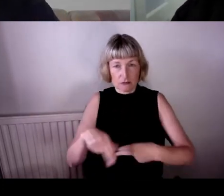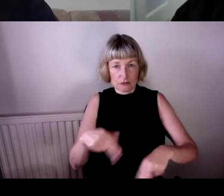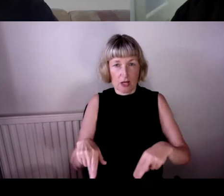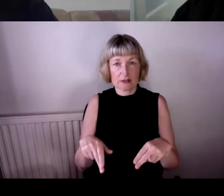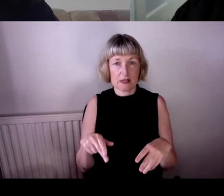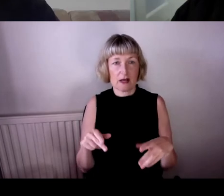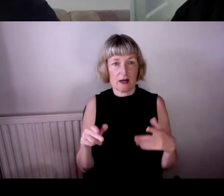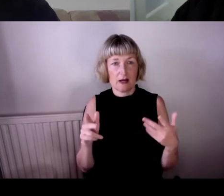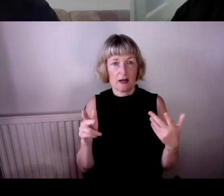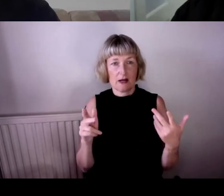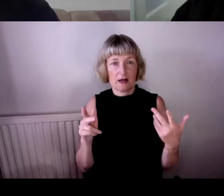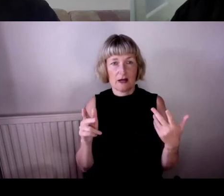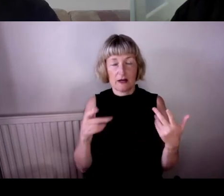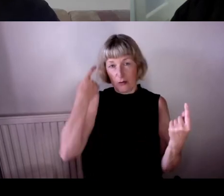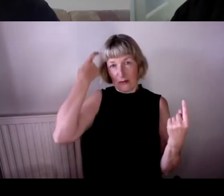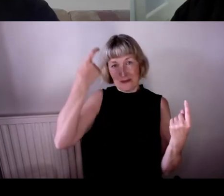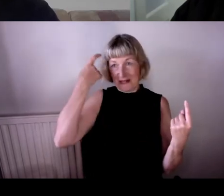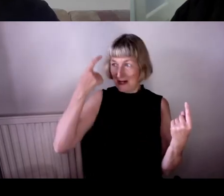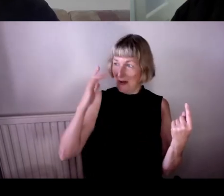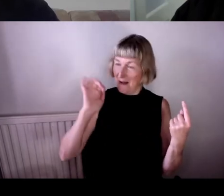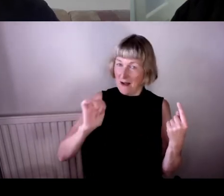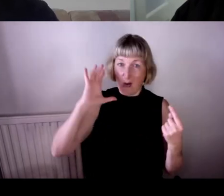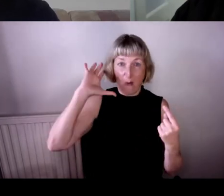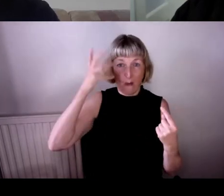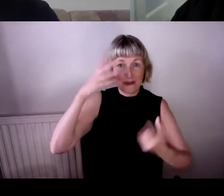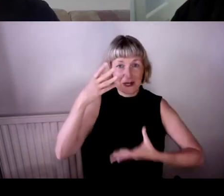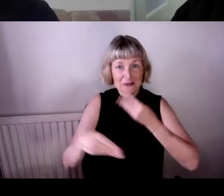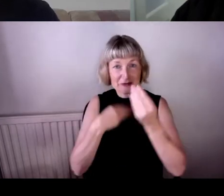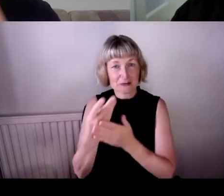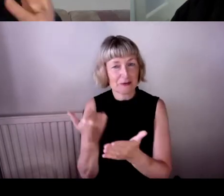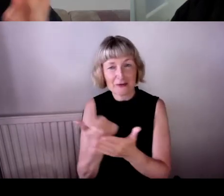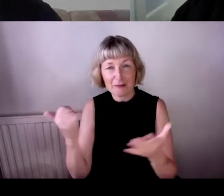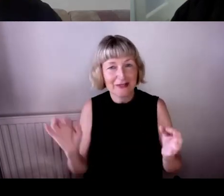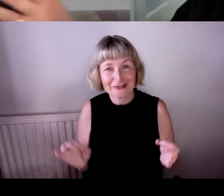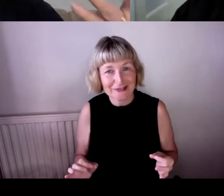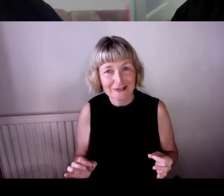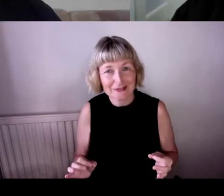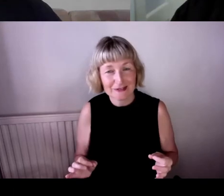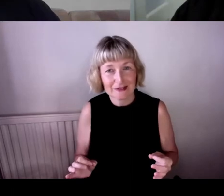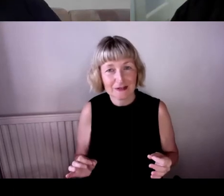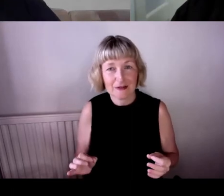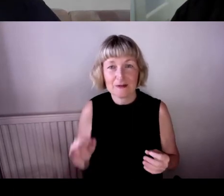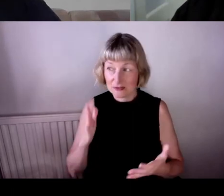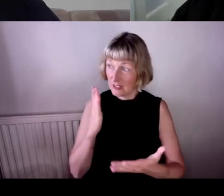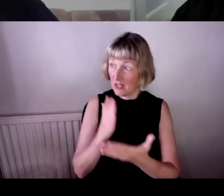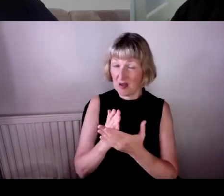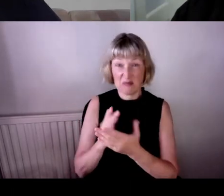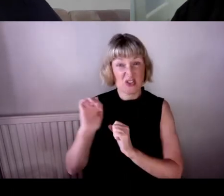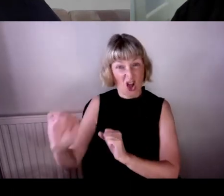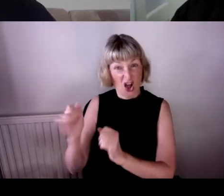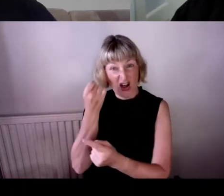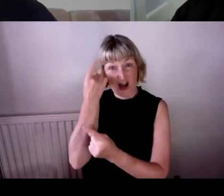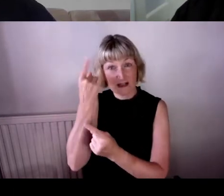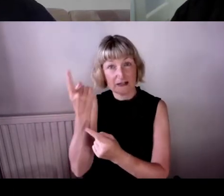burlesque performer is thinking about audio description is great. She's a friend, but she thought of it completely off her own bat and